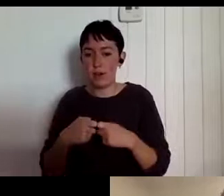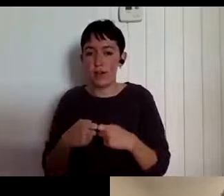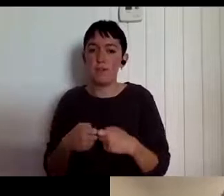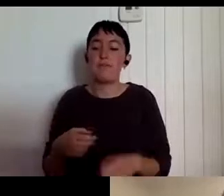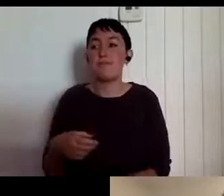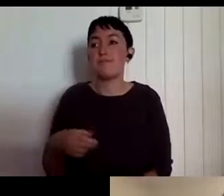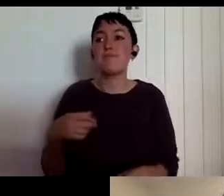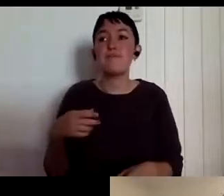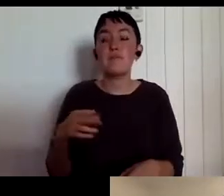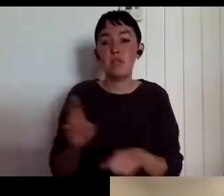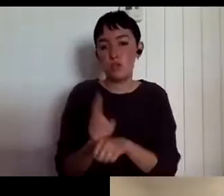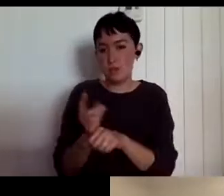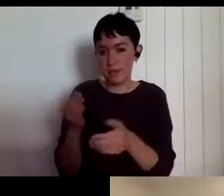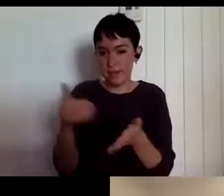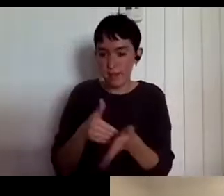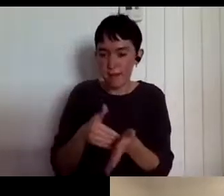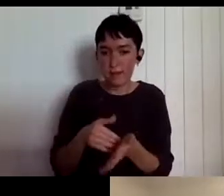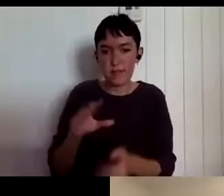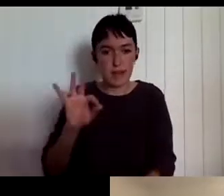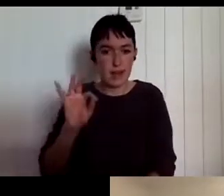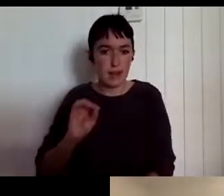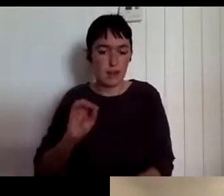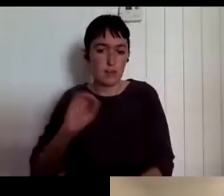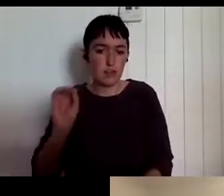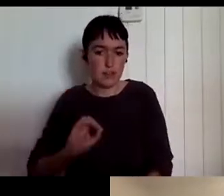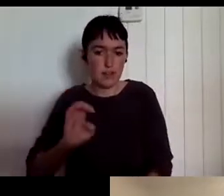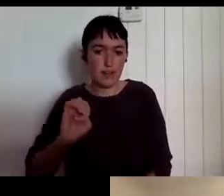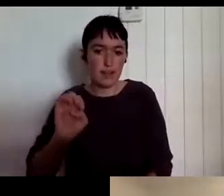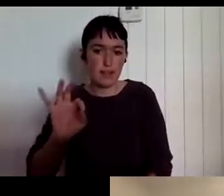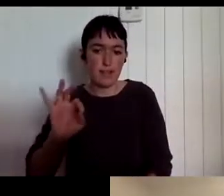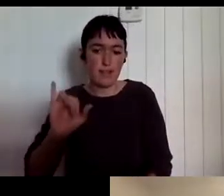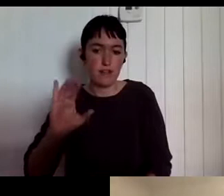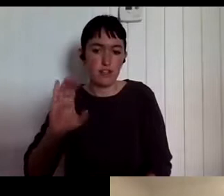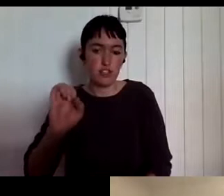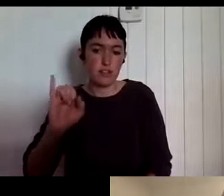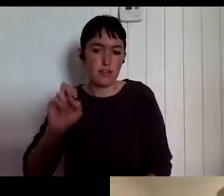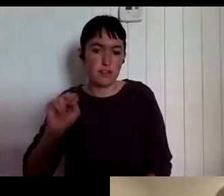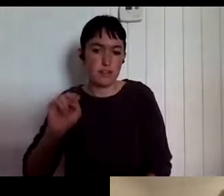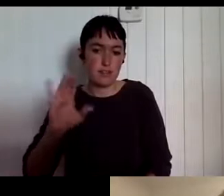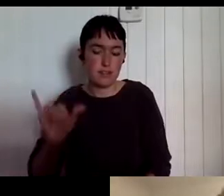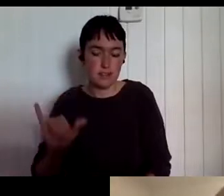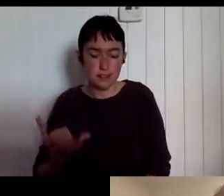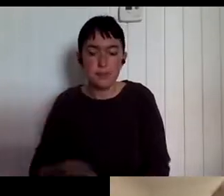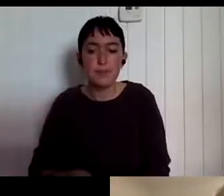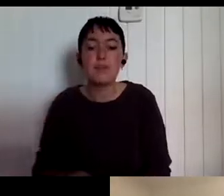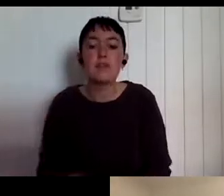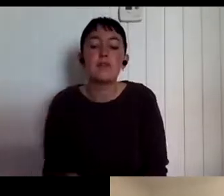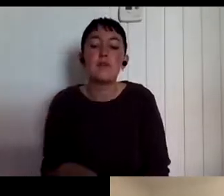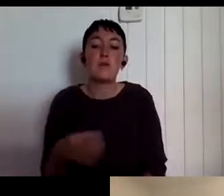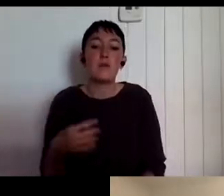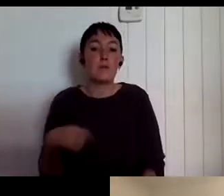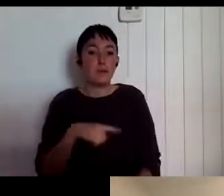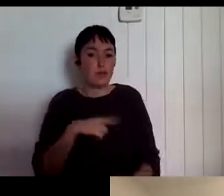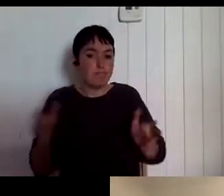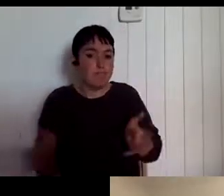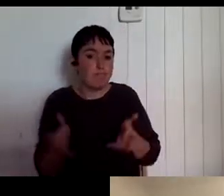efficiency, 95% efficiency. So really, we are totally pushing towards that. And really, you know, having some sort of standard